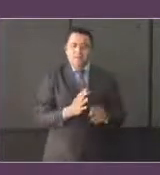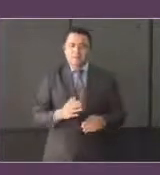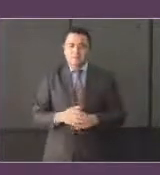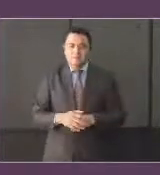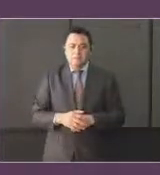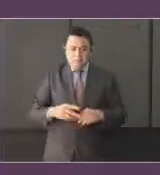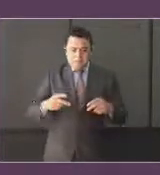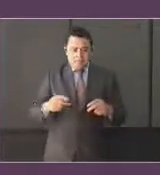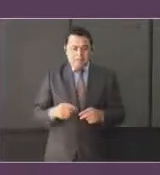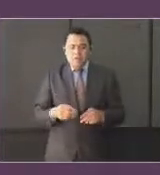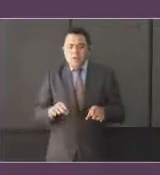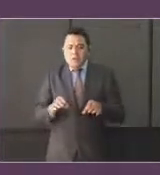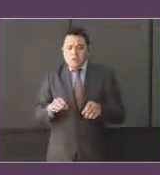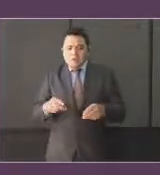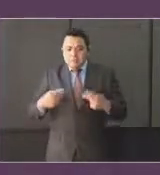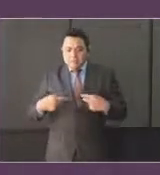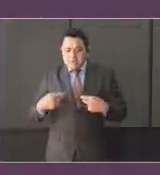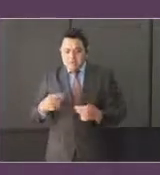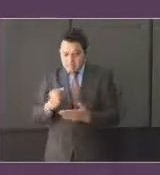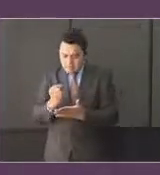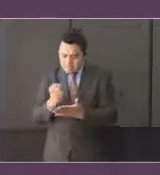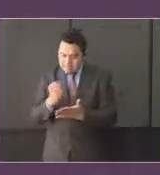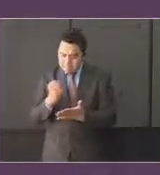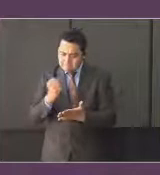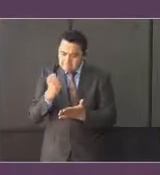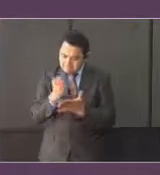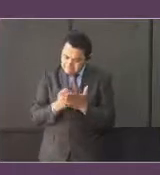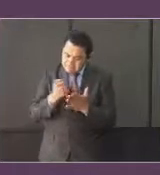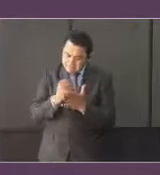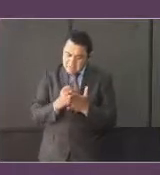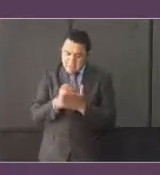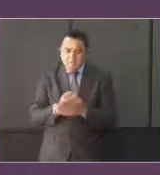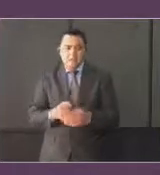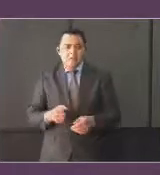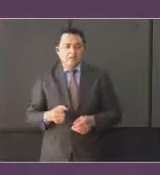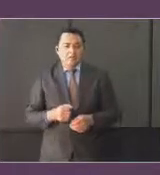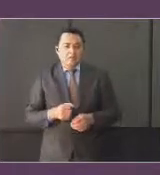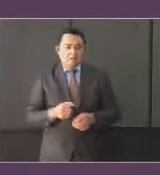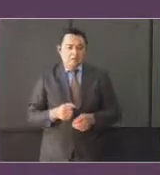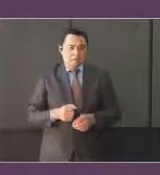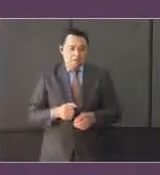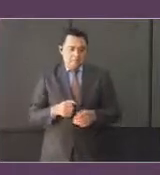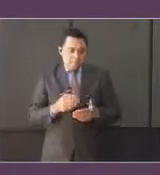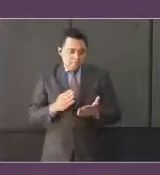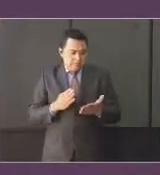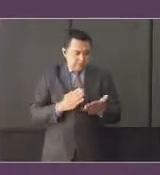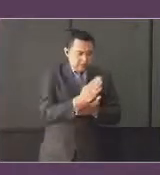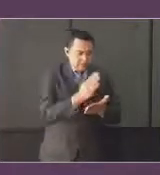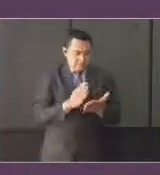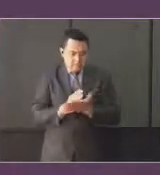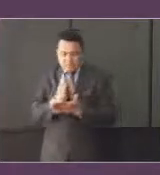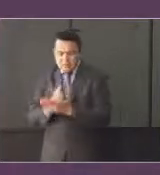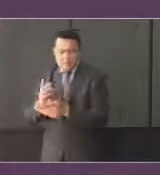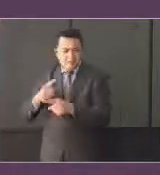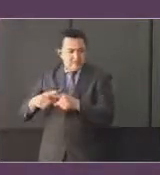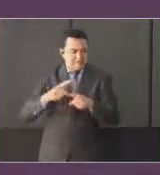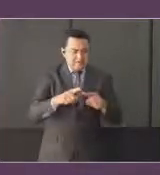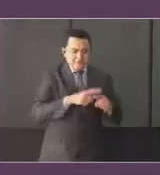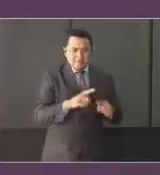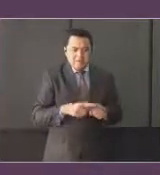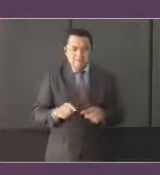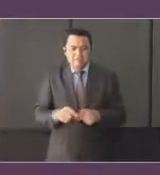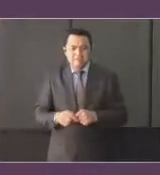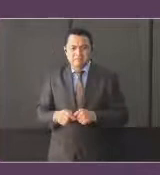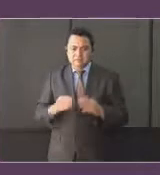representativeness that allows them to offset the lack to services and make a contribution in the proposal